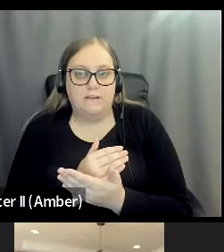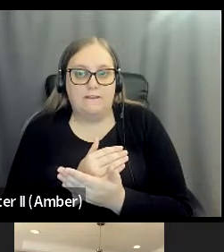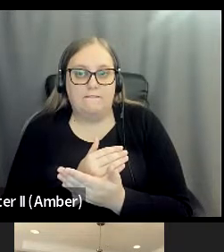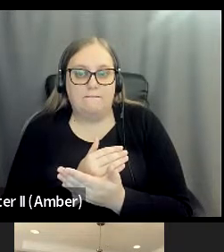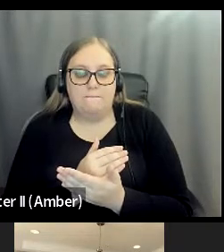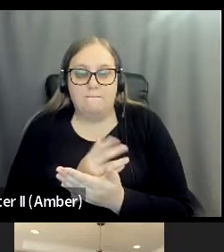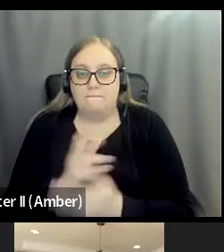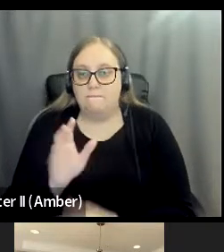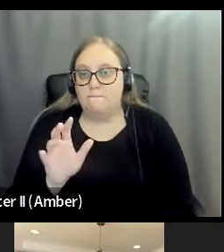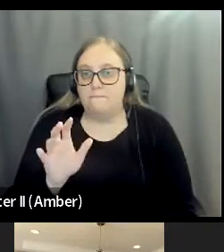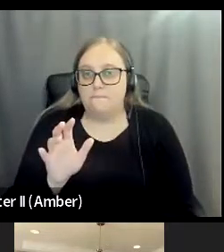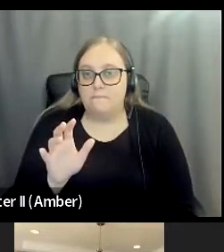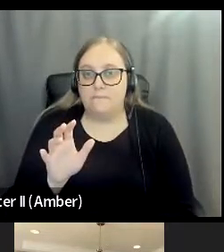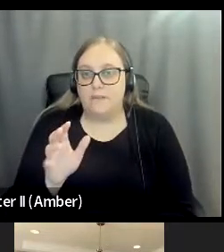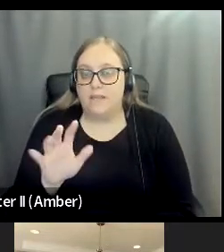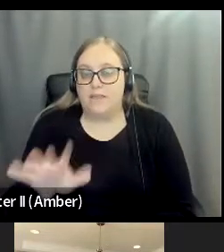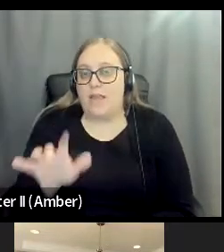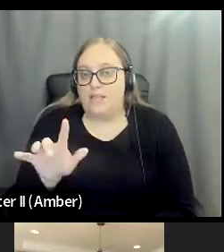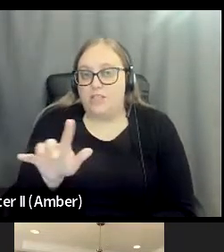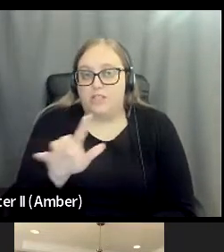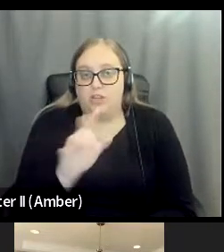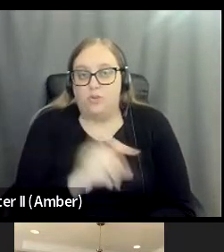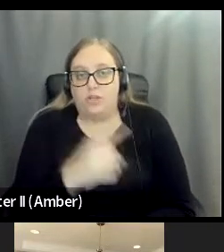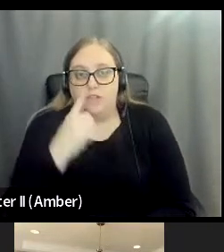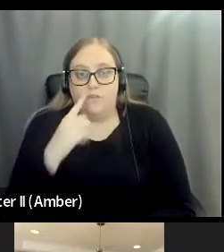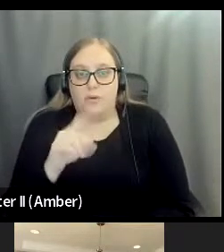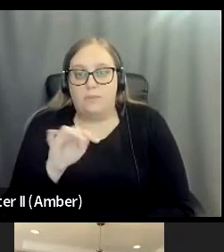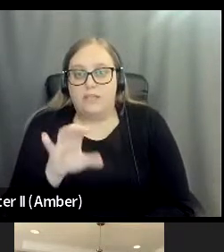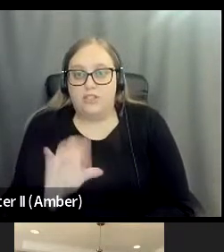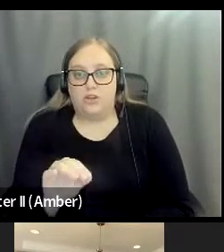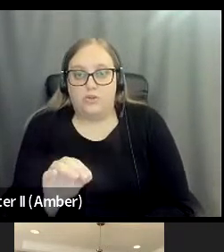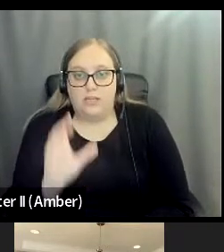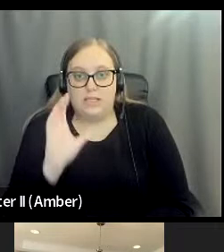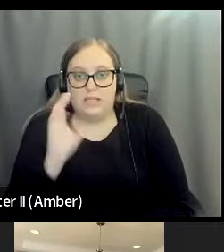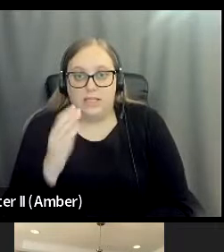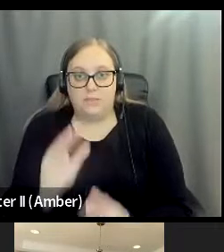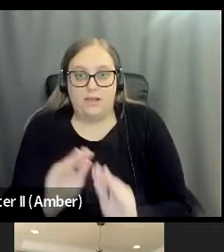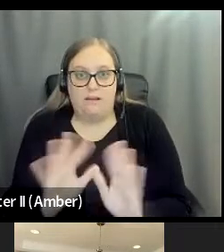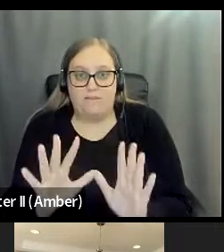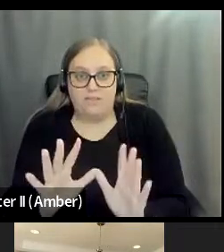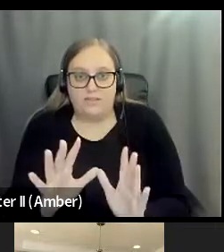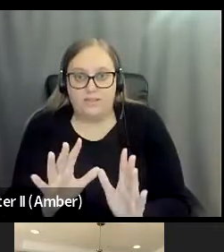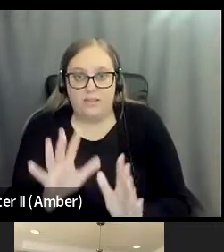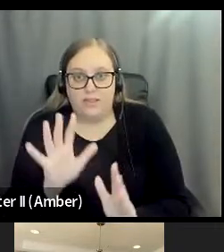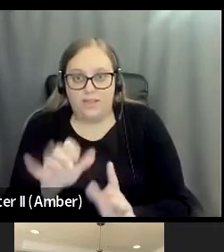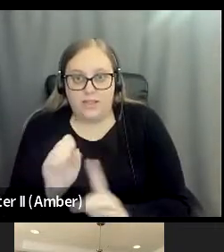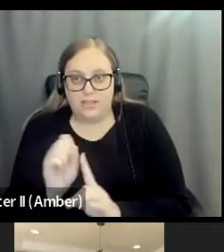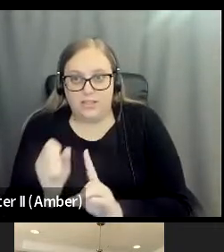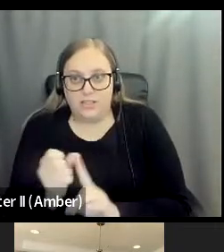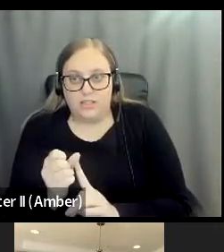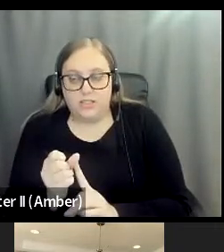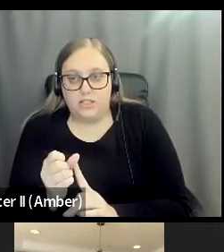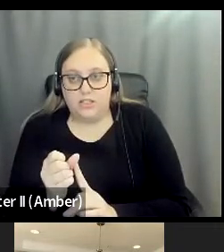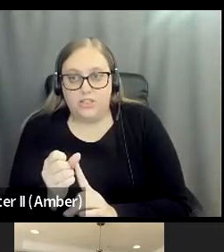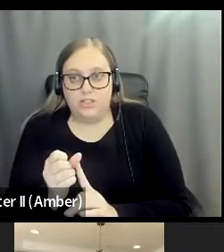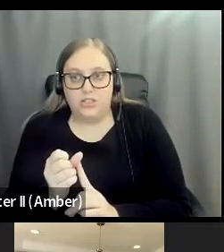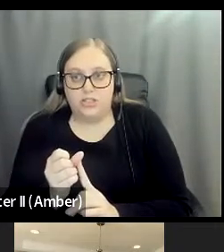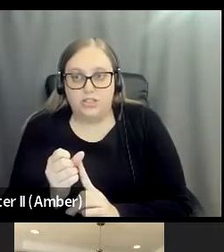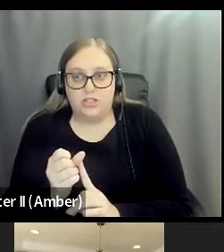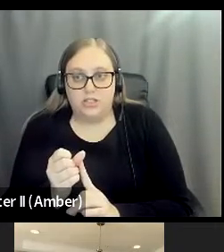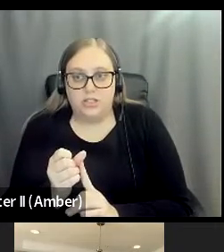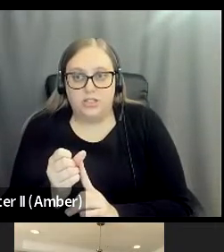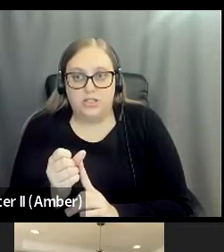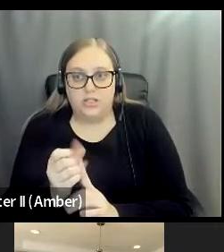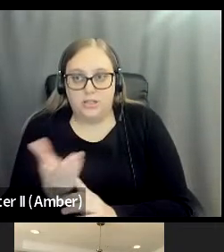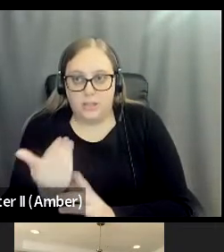Is that of, That was a question to Councilmember Pinto. I mean, it seems to me obviously that is the case. Yeah, If that's,